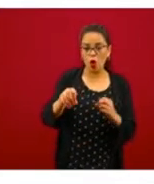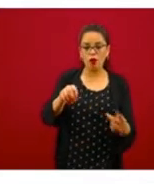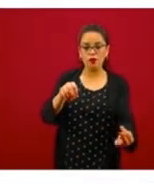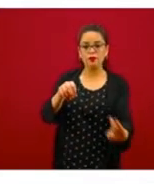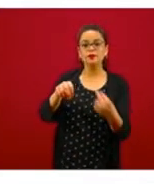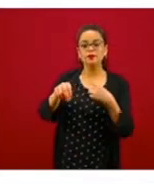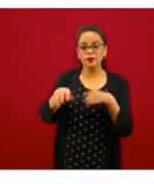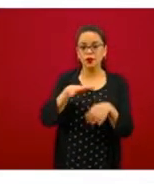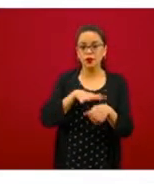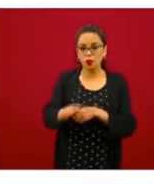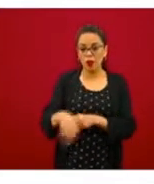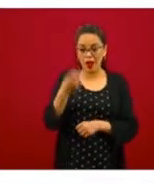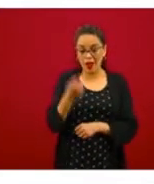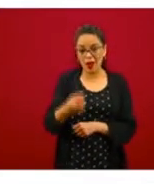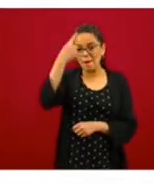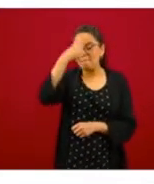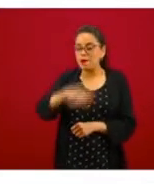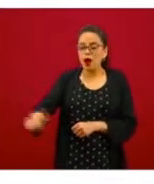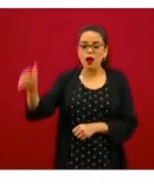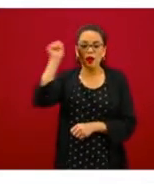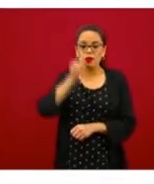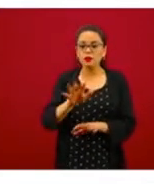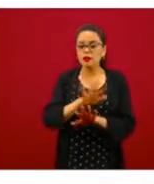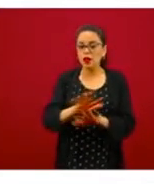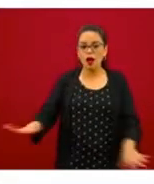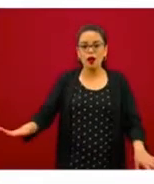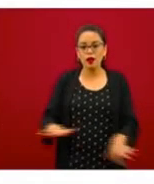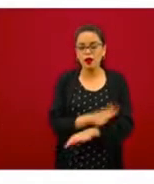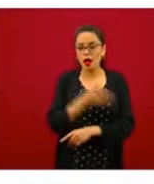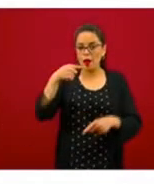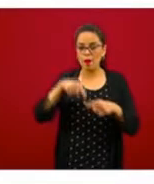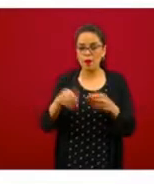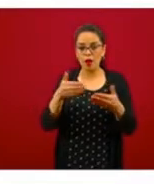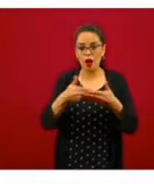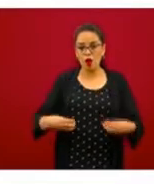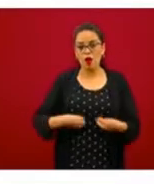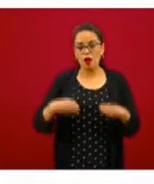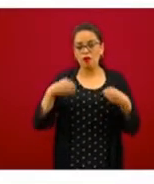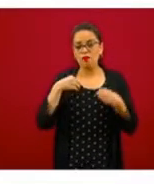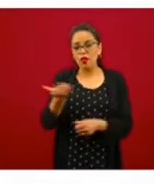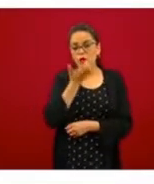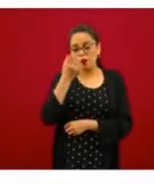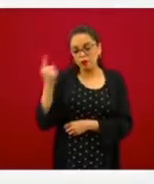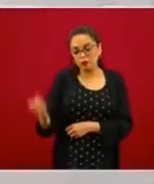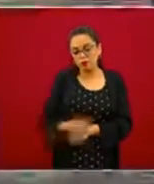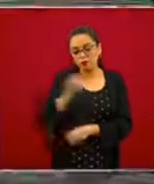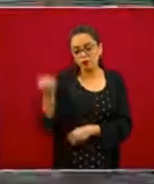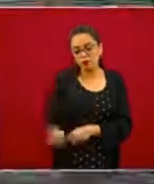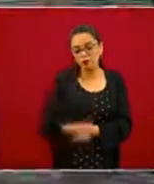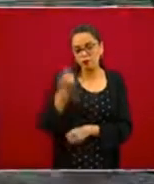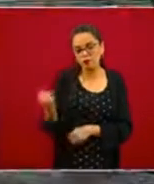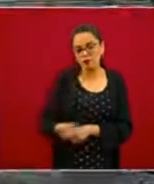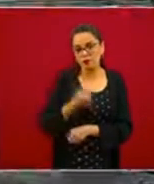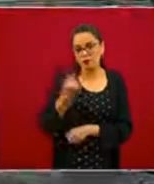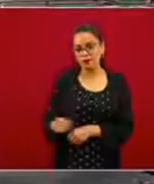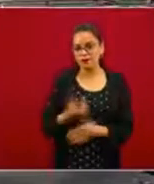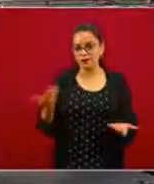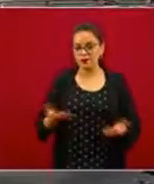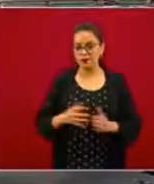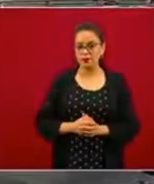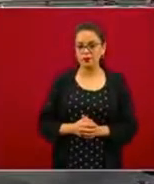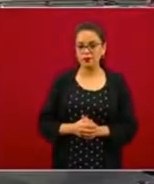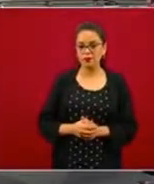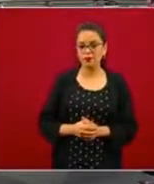walk, esto for es para siempre example. ahora. And that's the new Tenemos que normal, empezar a and that's vivir con going to esto be como parte ya for de the nuestras rest of our costumbres, lives. We como have aprendimos to make a this no part